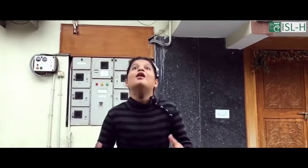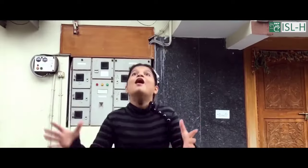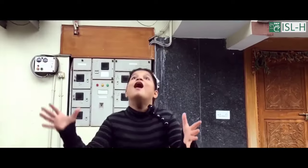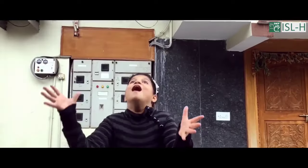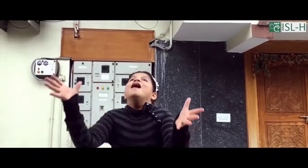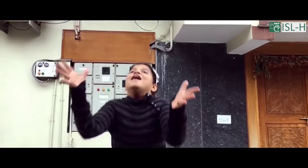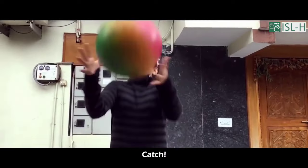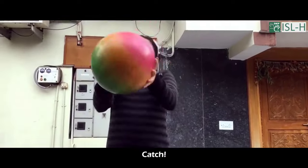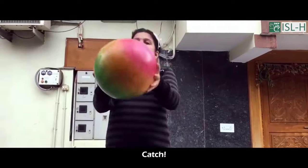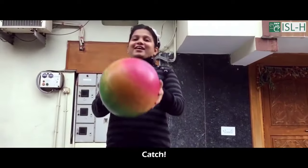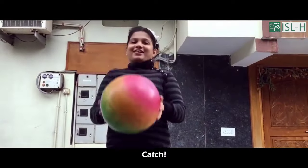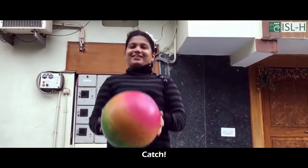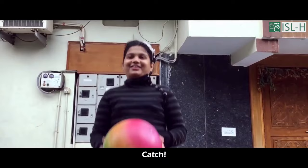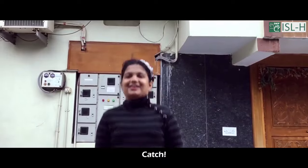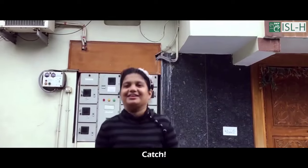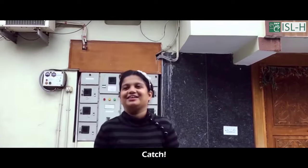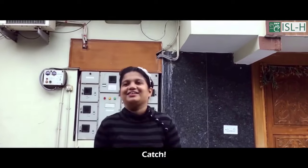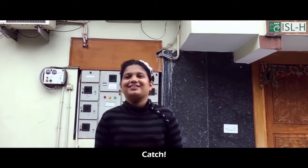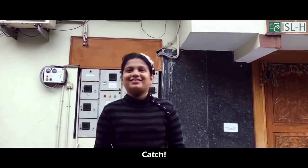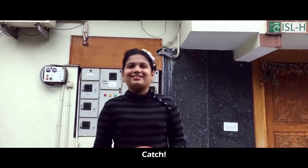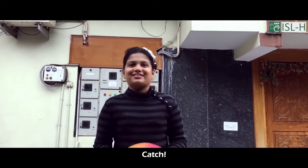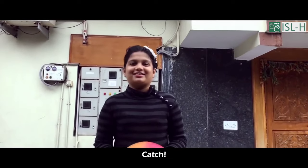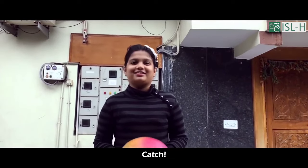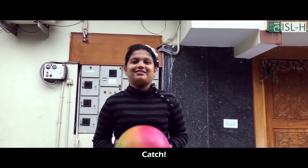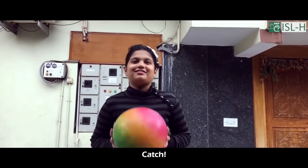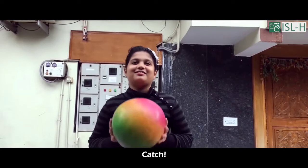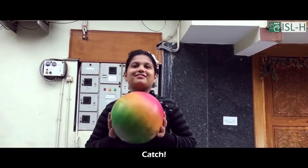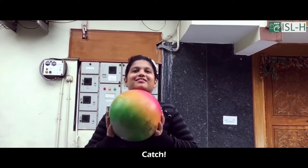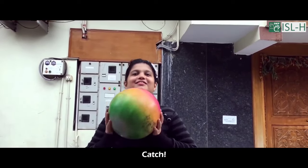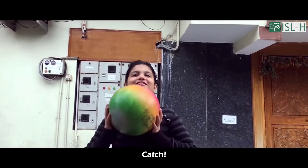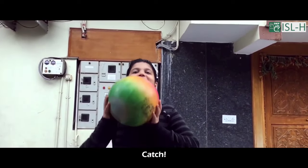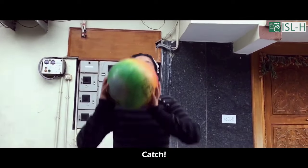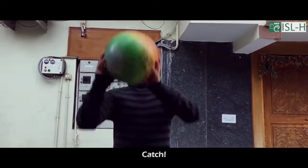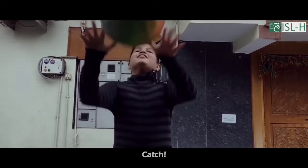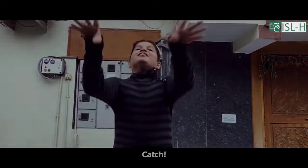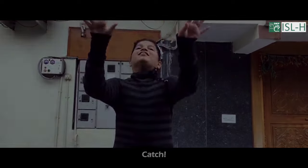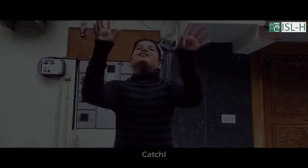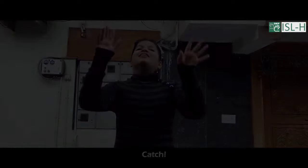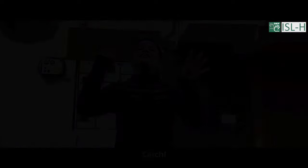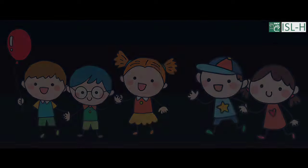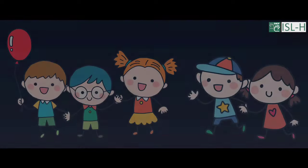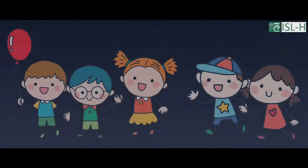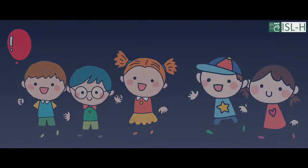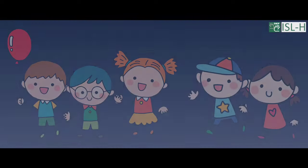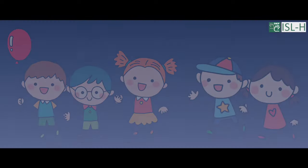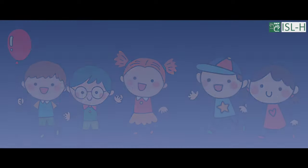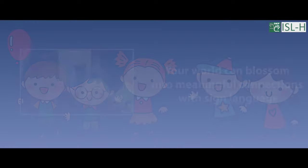Hey, catch.